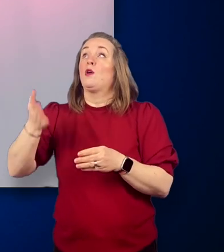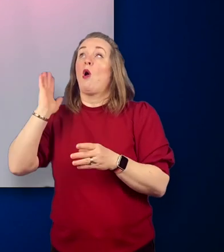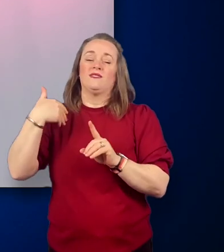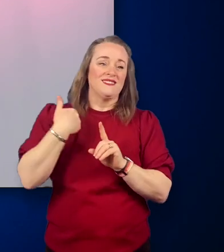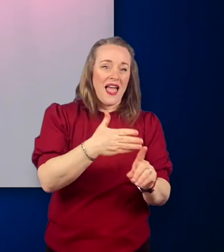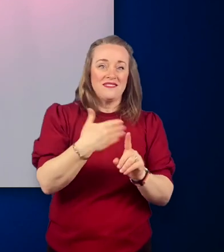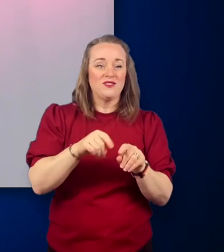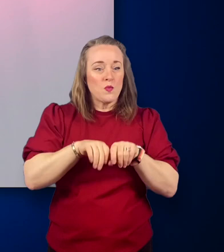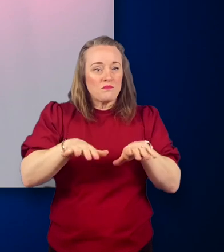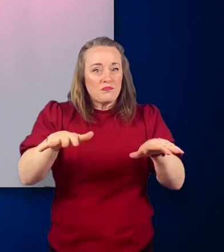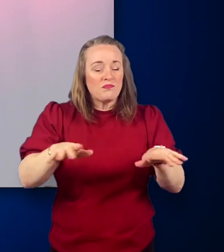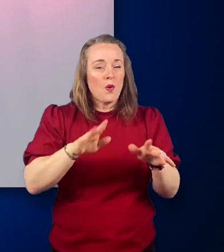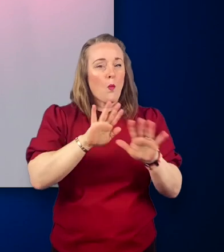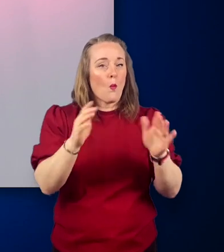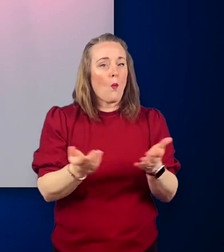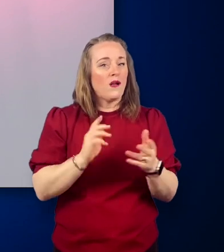world.